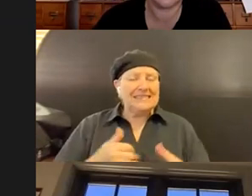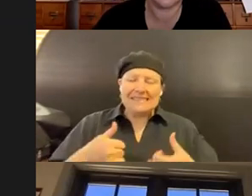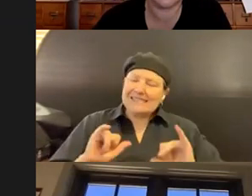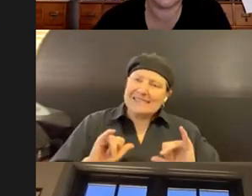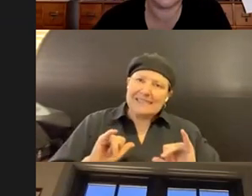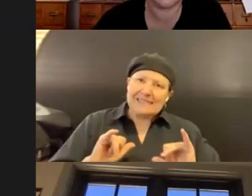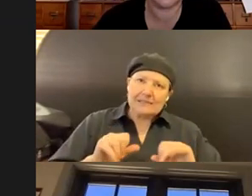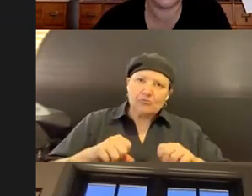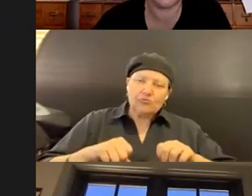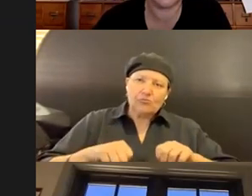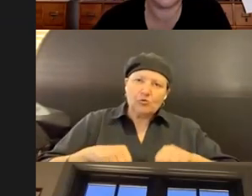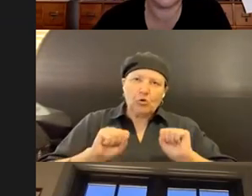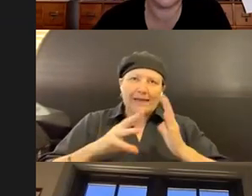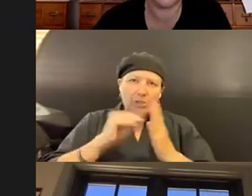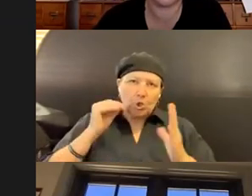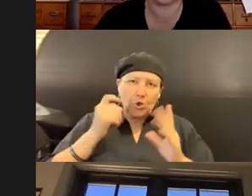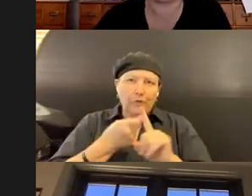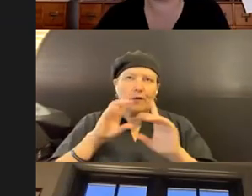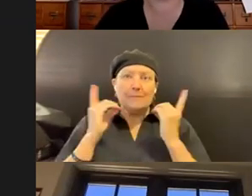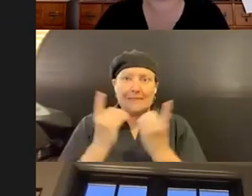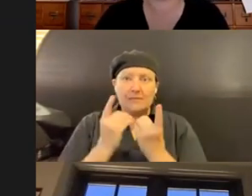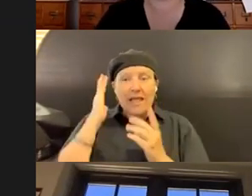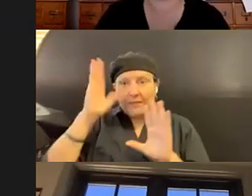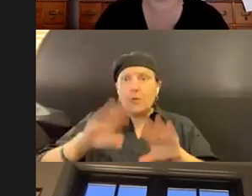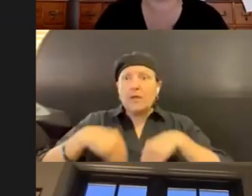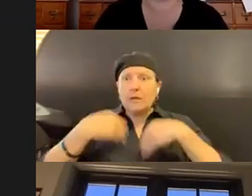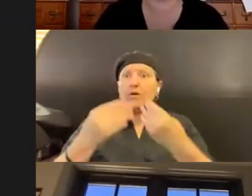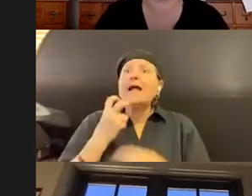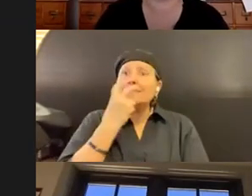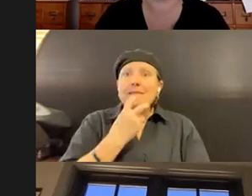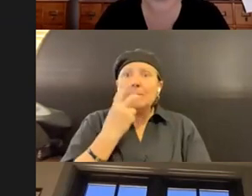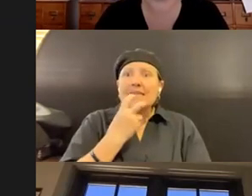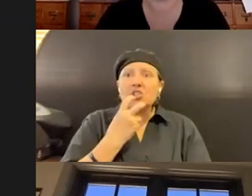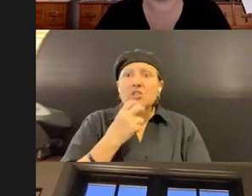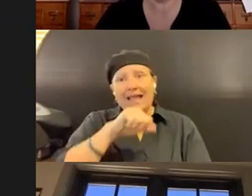district. I know that they are going to provide, for example, speech and some other services.